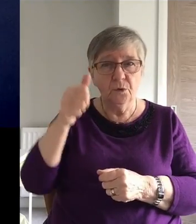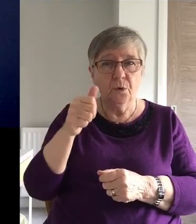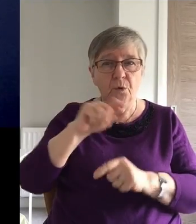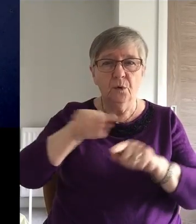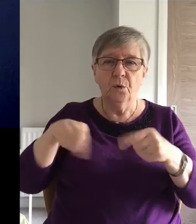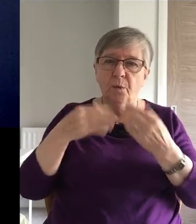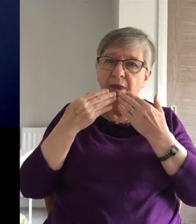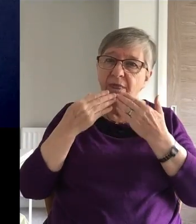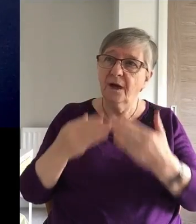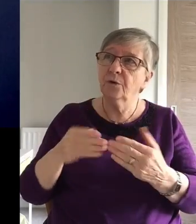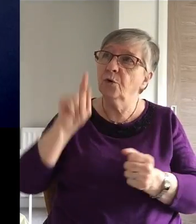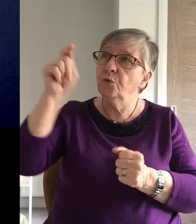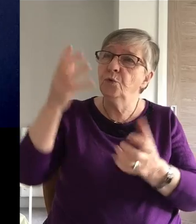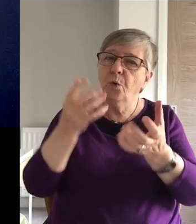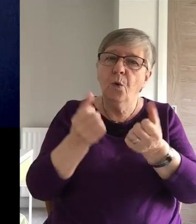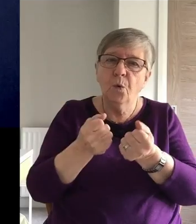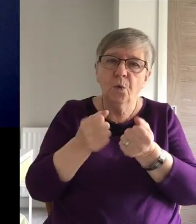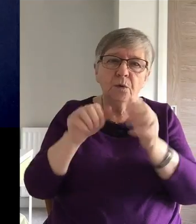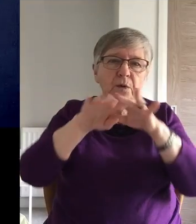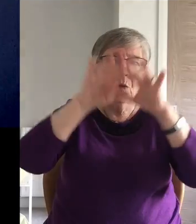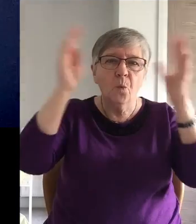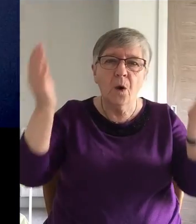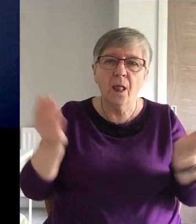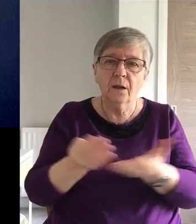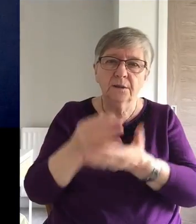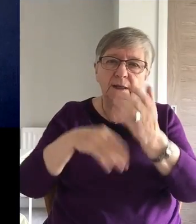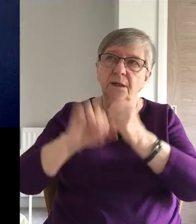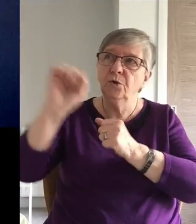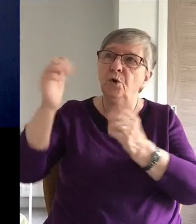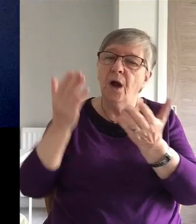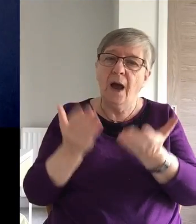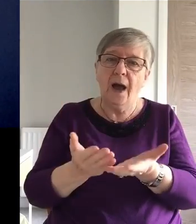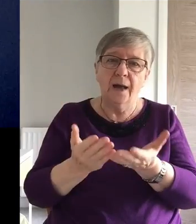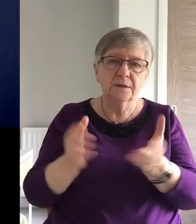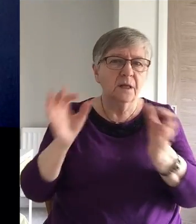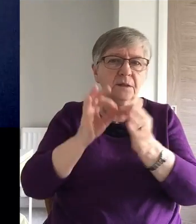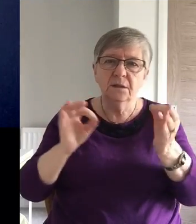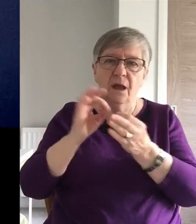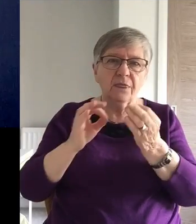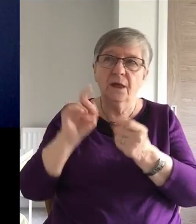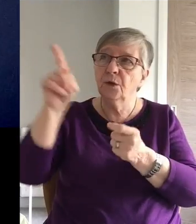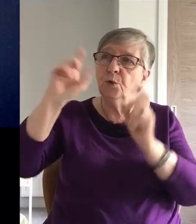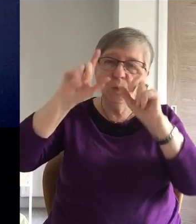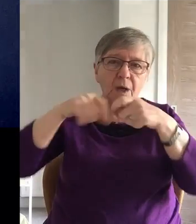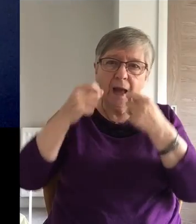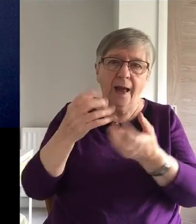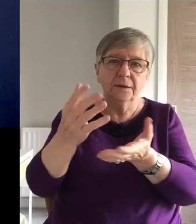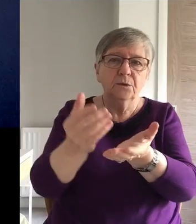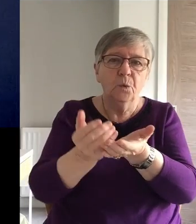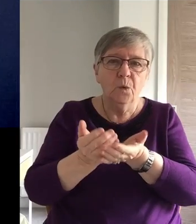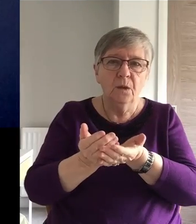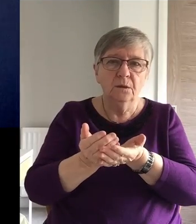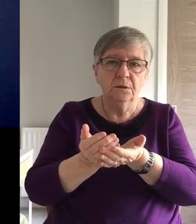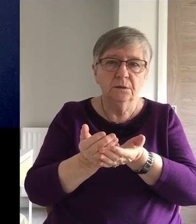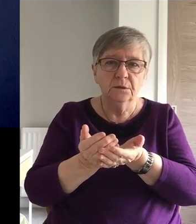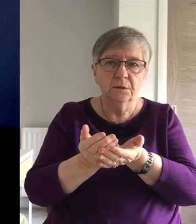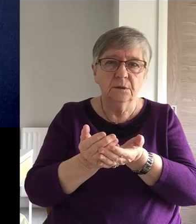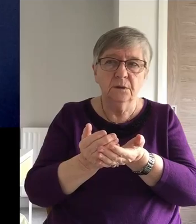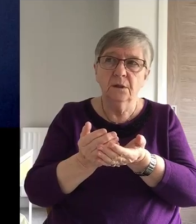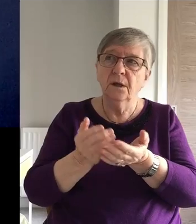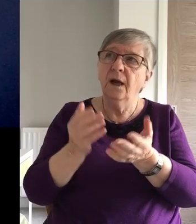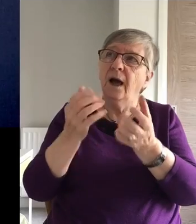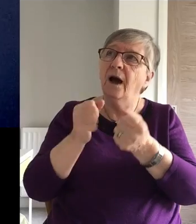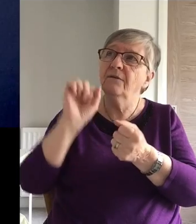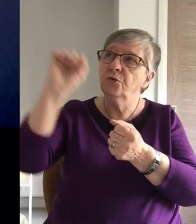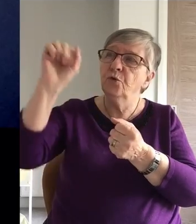thank you that you hold this whole world in your hand, that nothing is outside of your grasp and outside of your power.